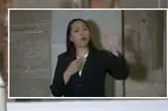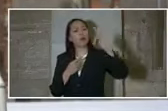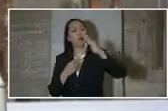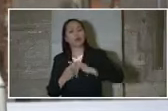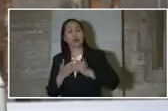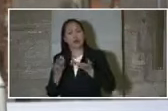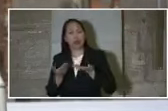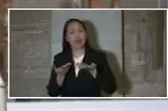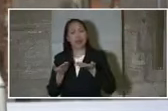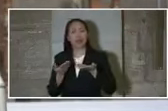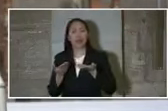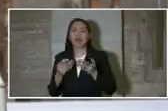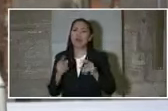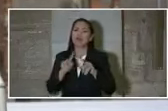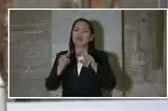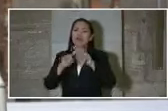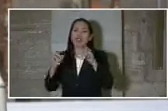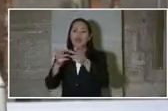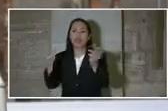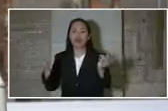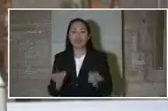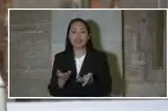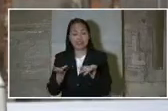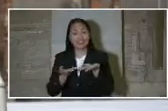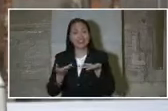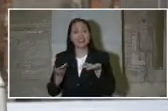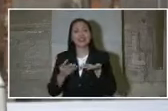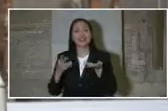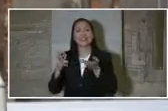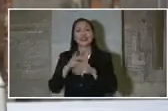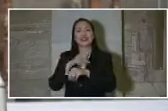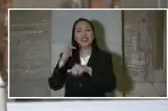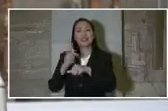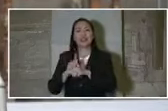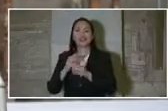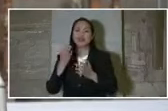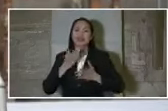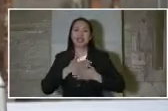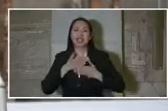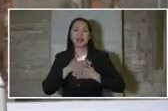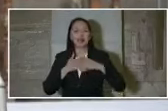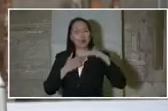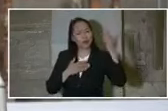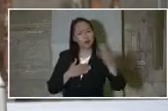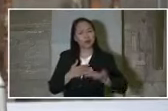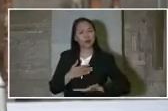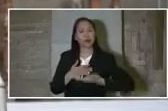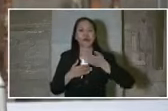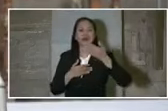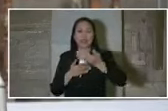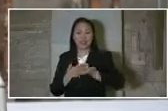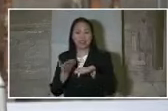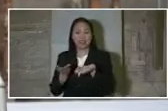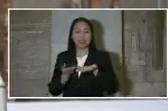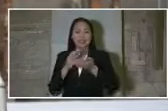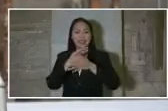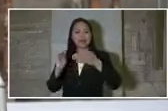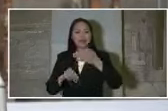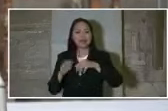other places here in the Philippines, maligayang pagdating po dito sa Manila